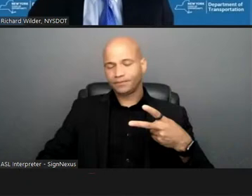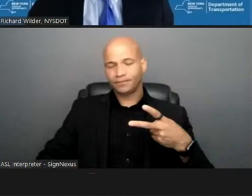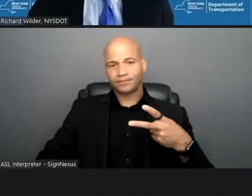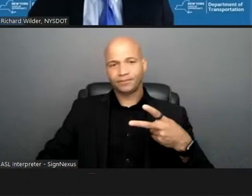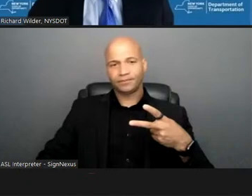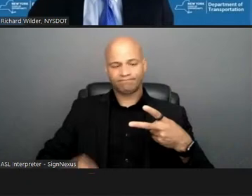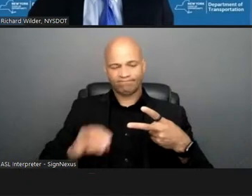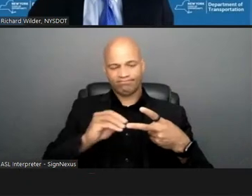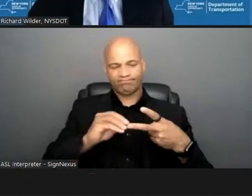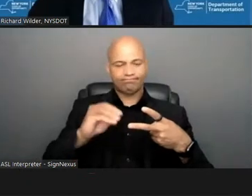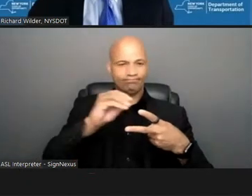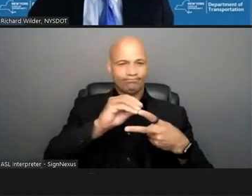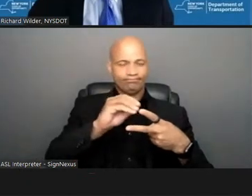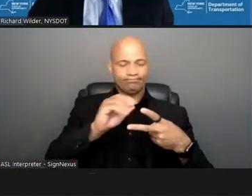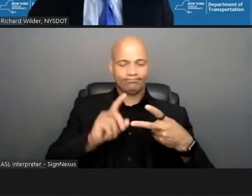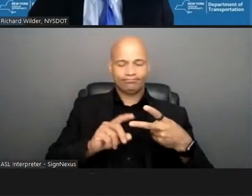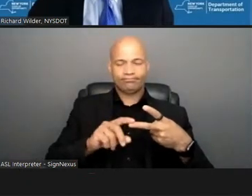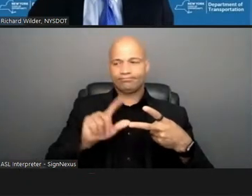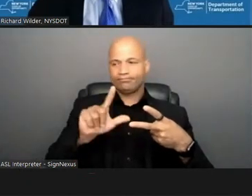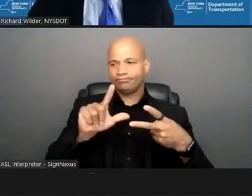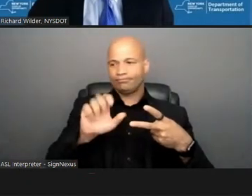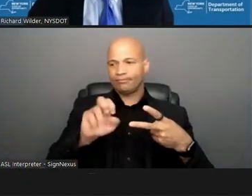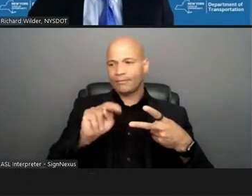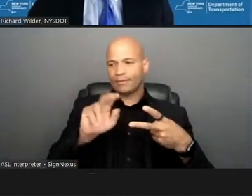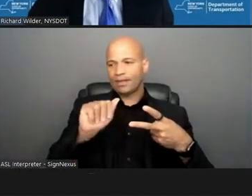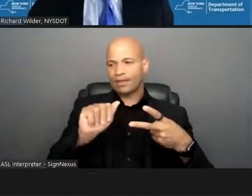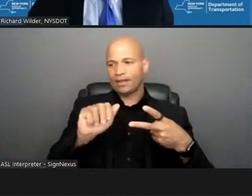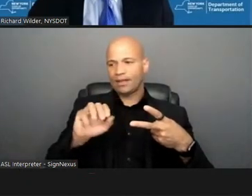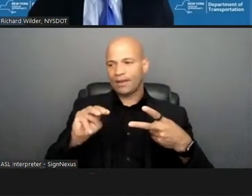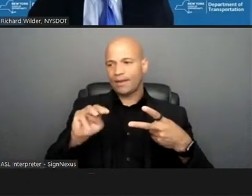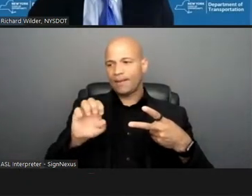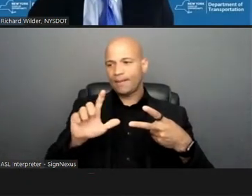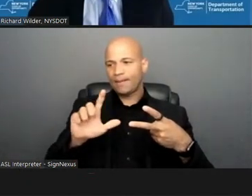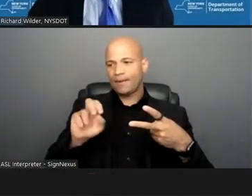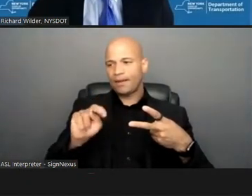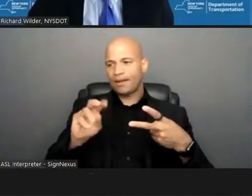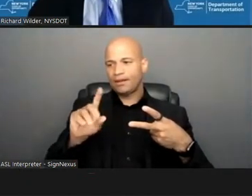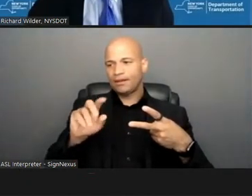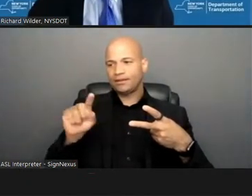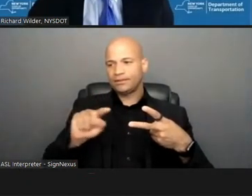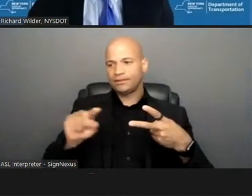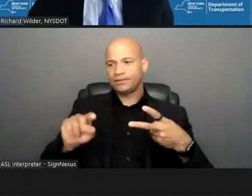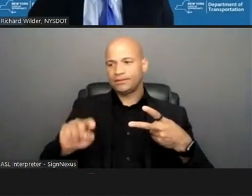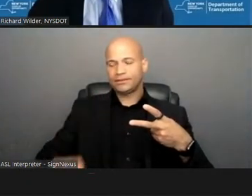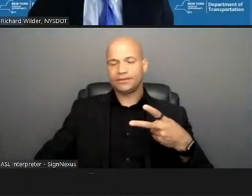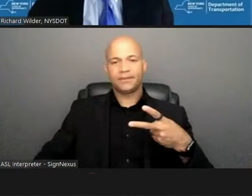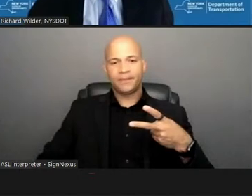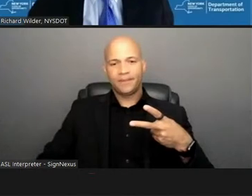our next speaker is Isabel verduri followed by Lena Melendez